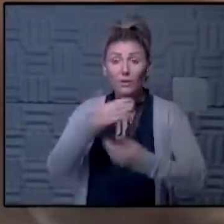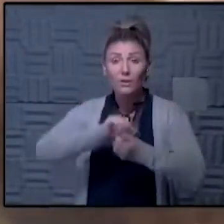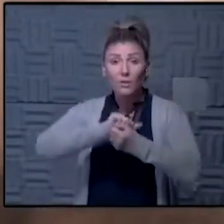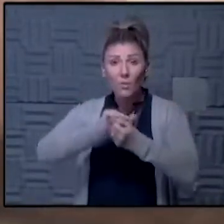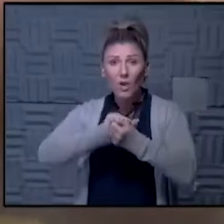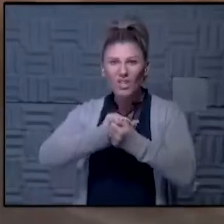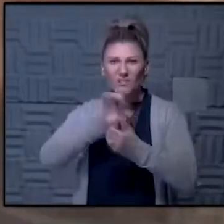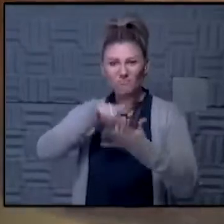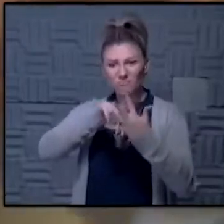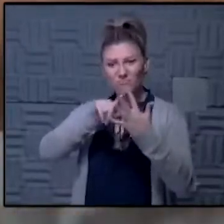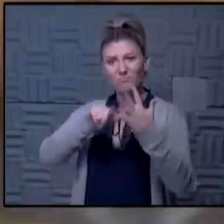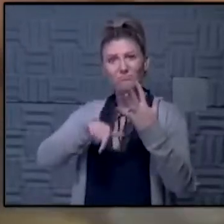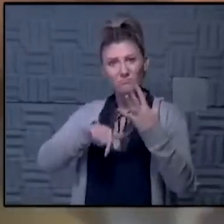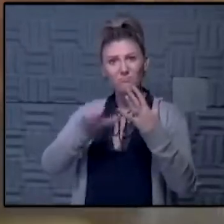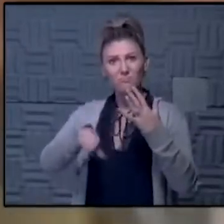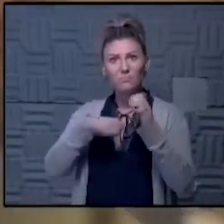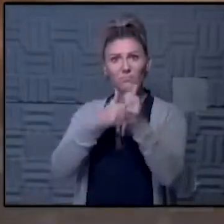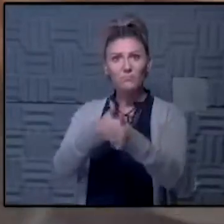kind of things.